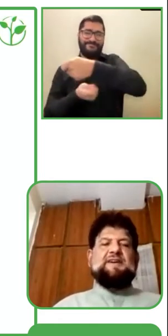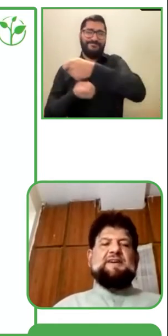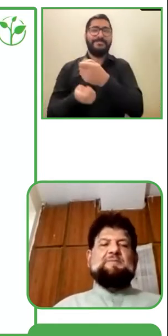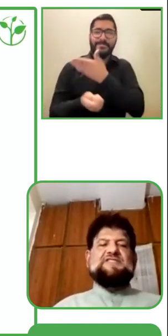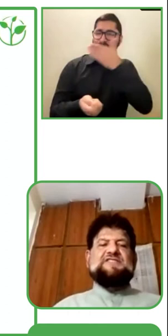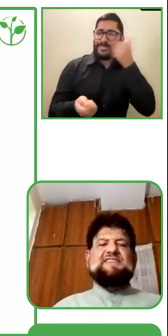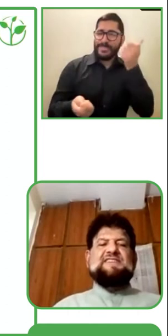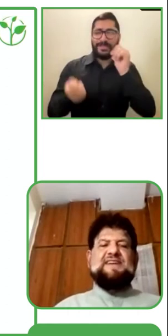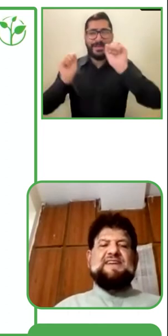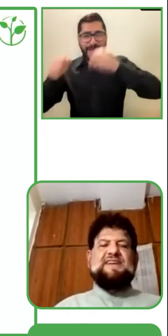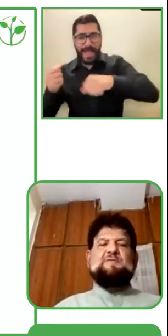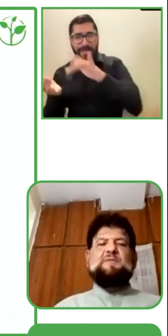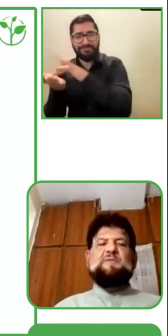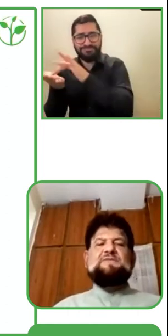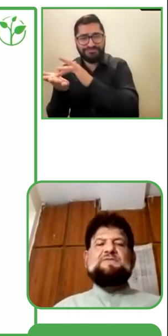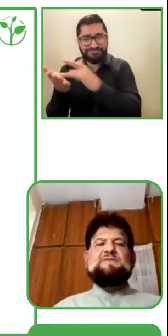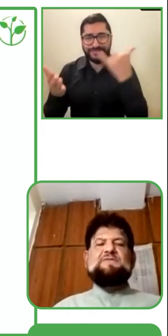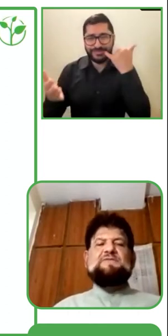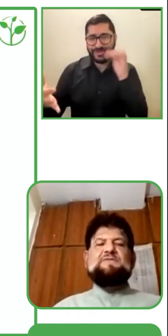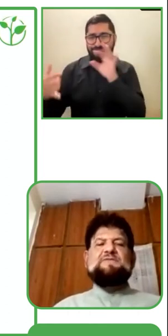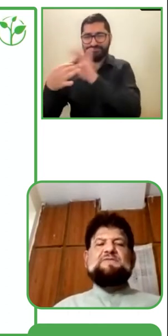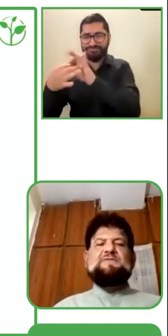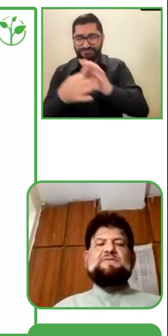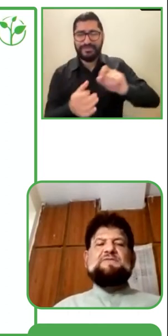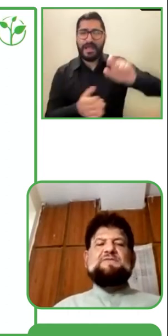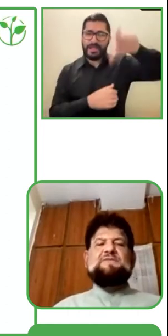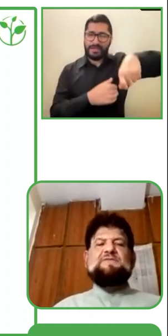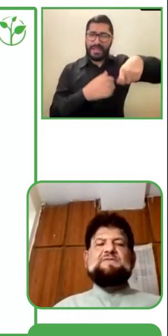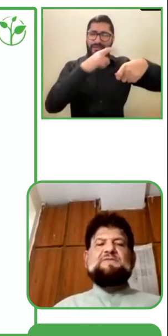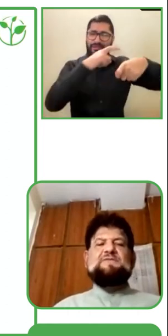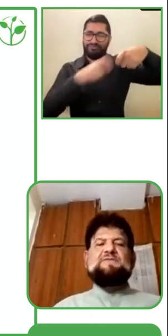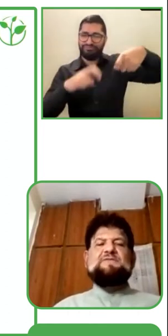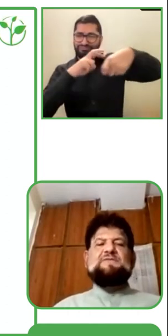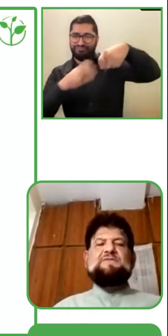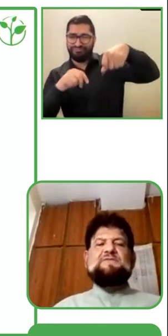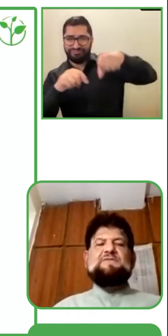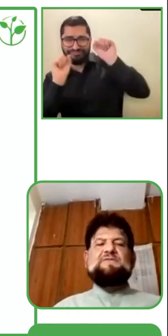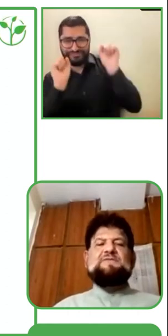and machines, running mobile fresh